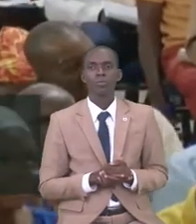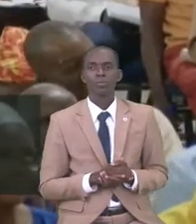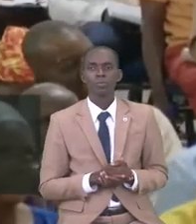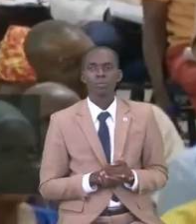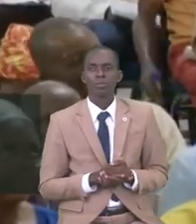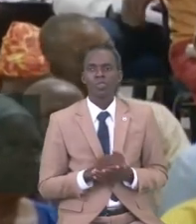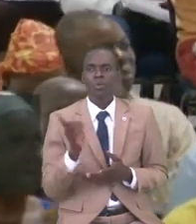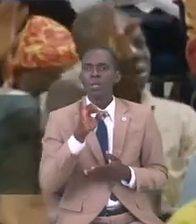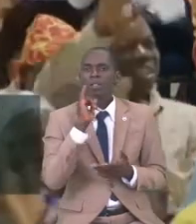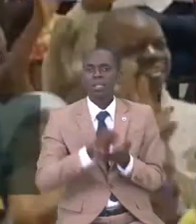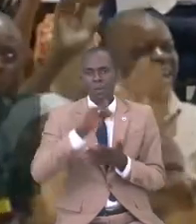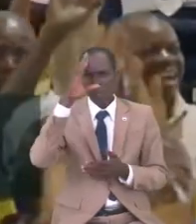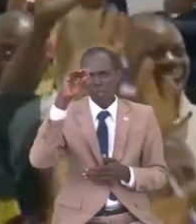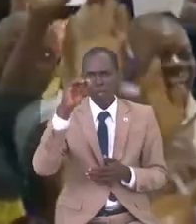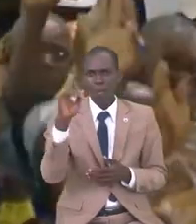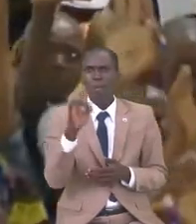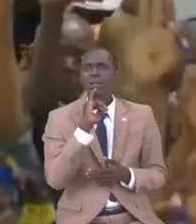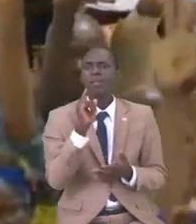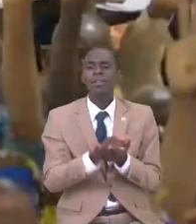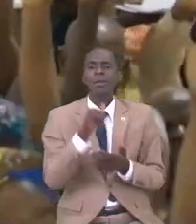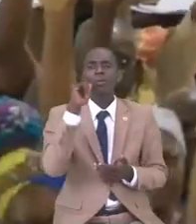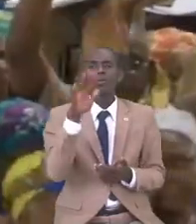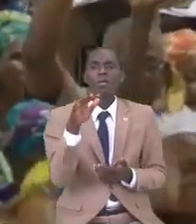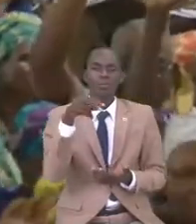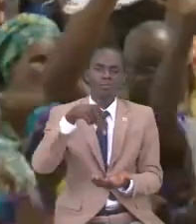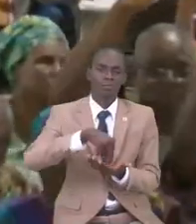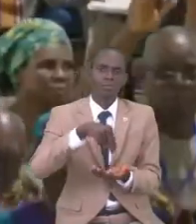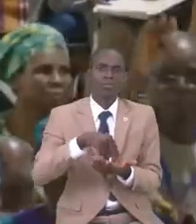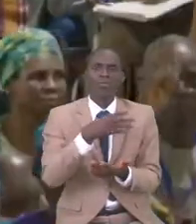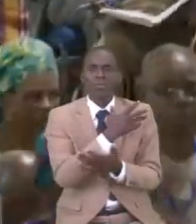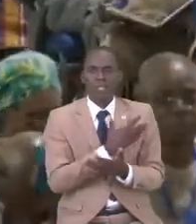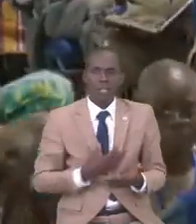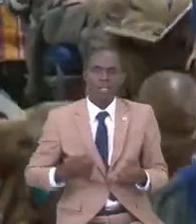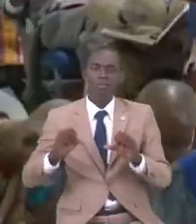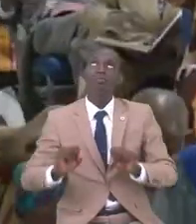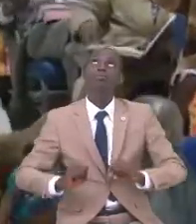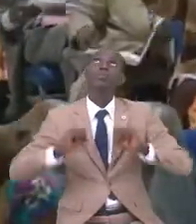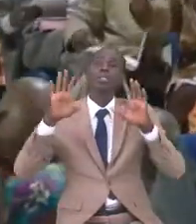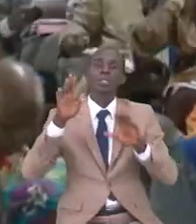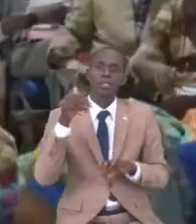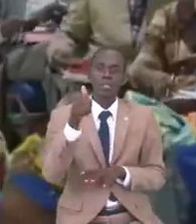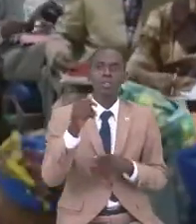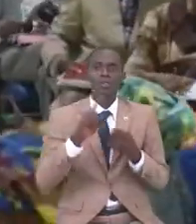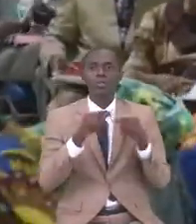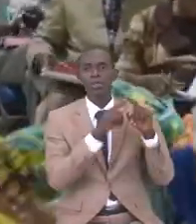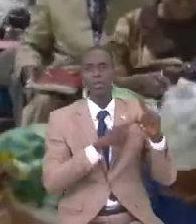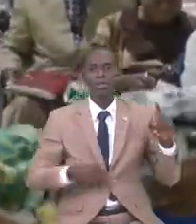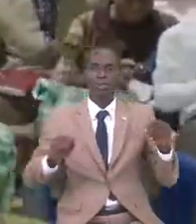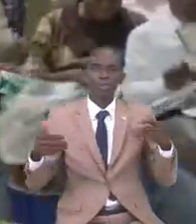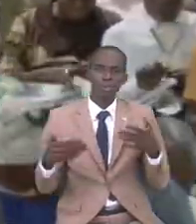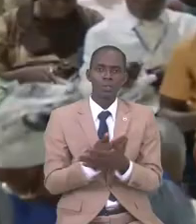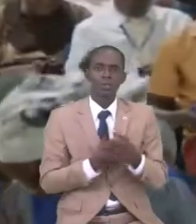Where is the man? Where is the woman? Rise up and offer yourself to the Lord. A new day, a